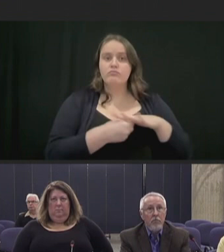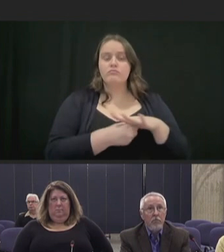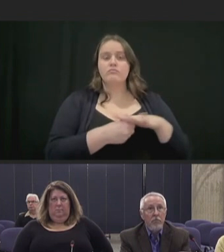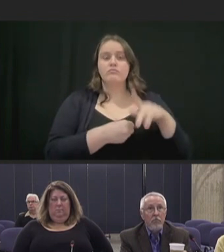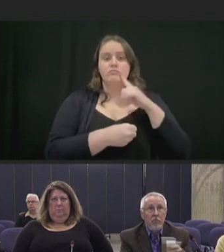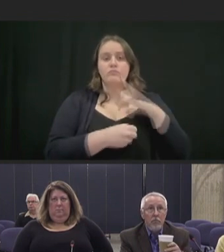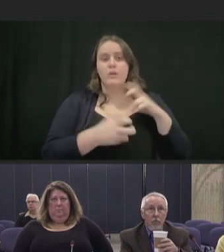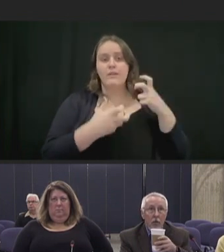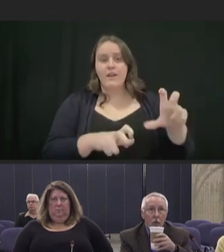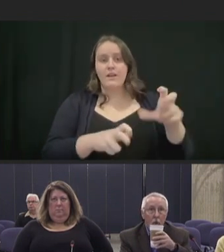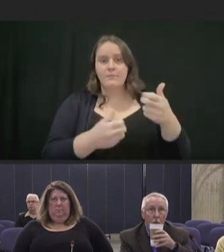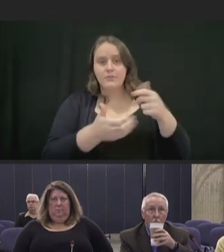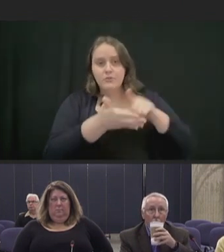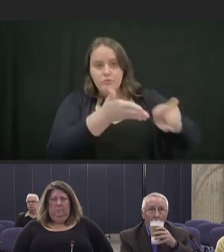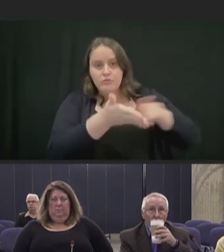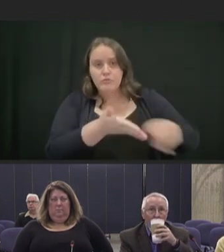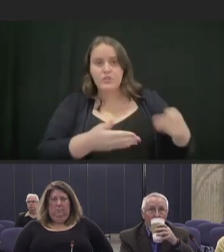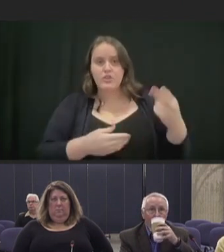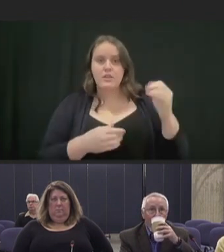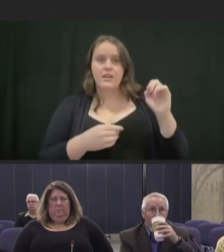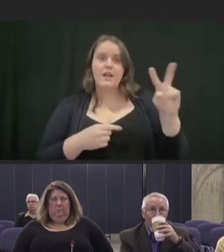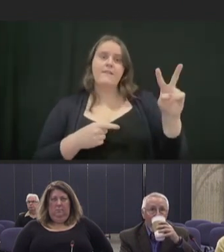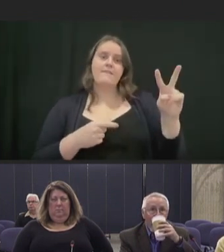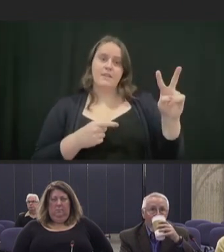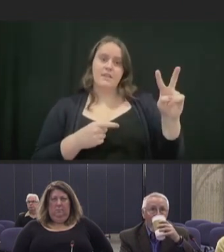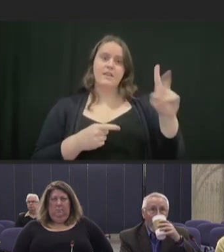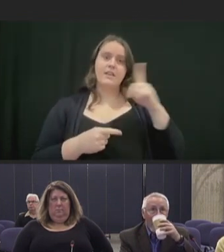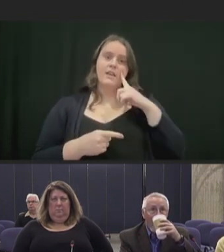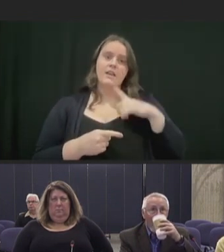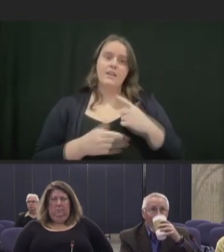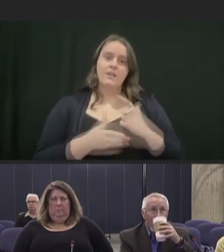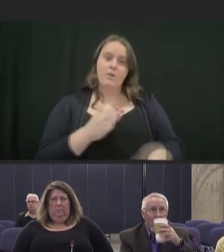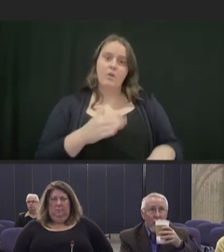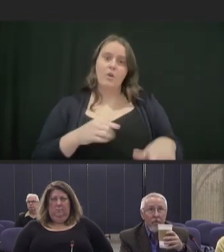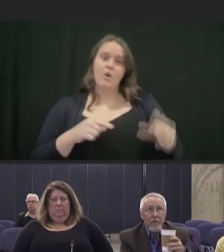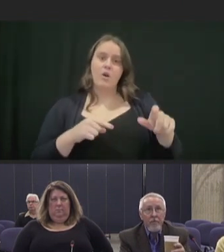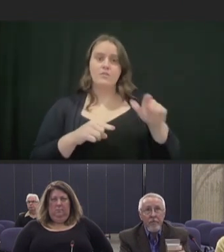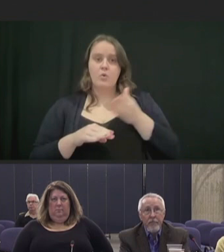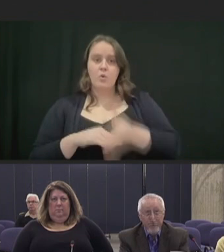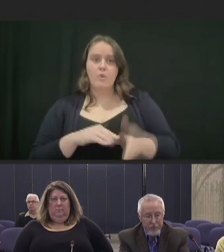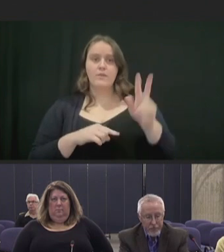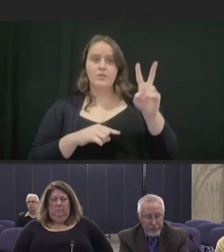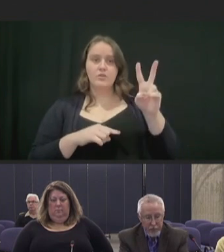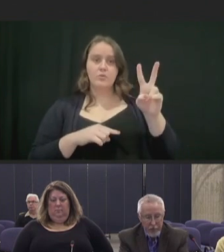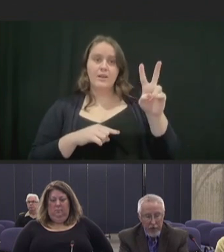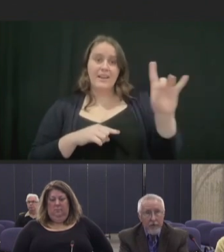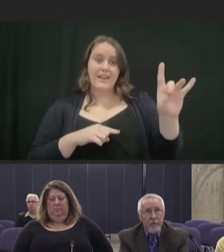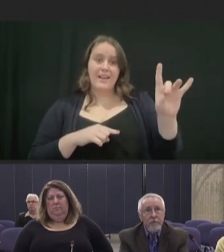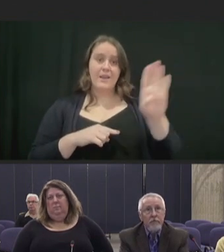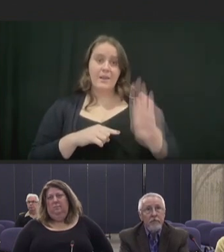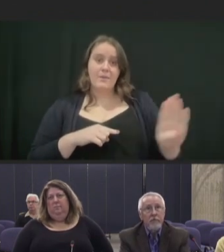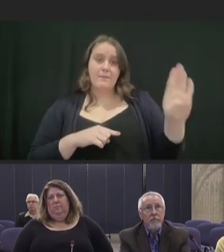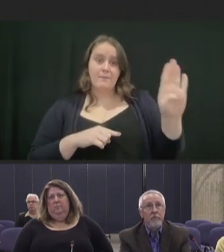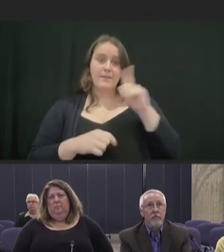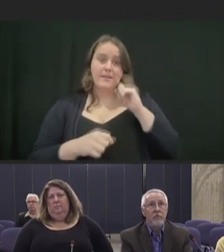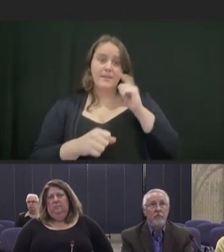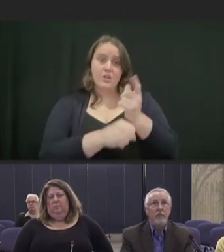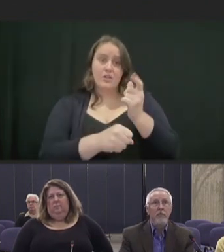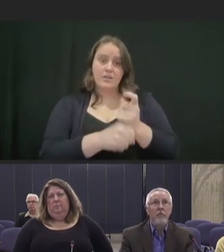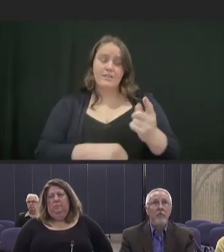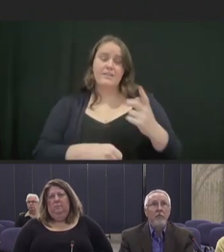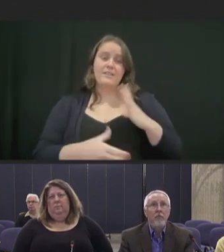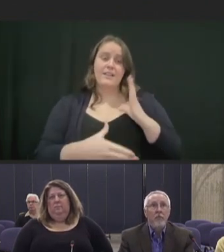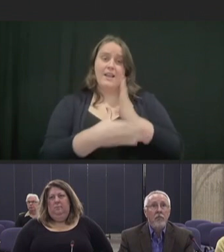per year. That is the cost to society. And the average lifetime HIV-related medical cost for a person